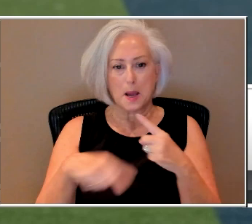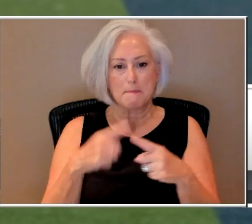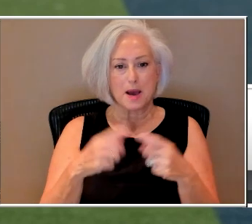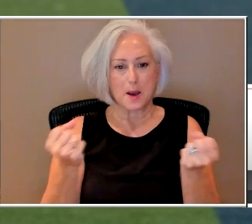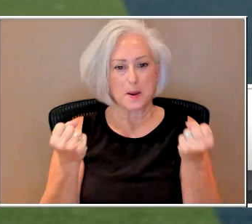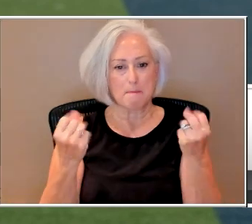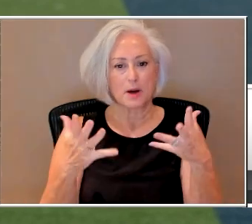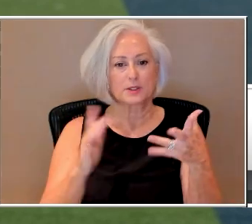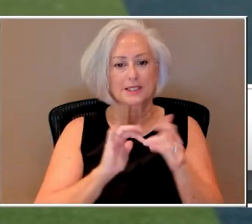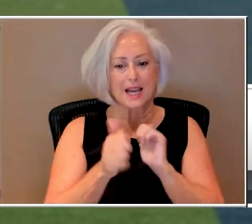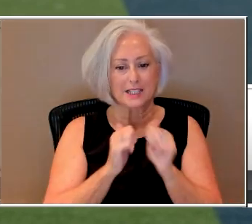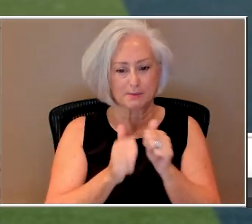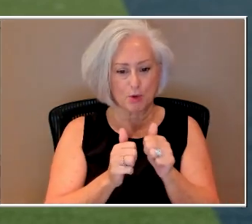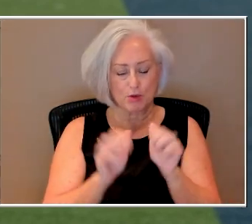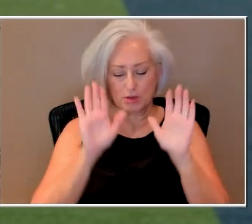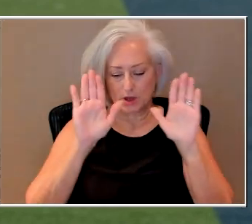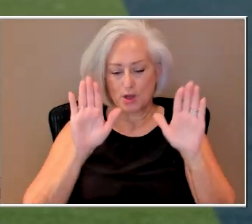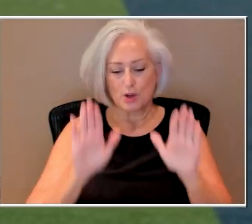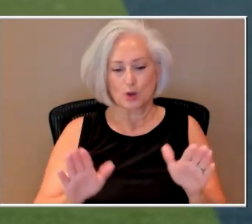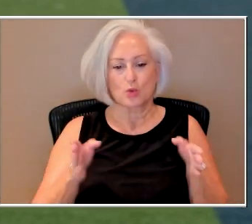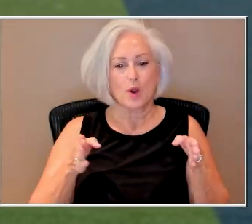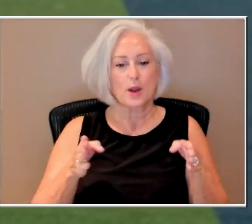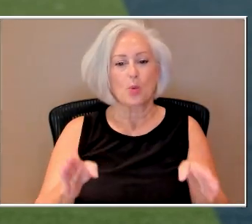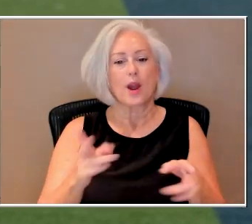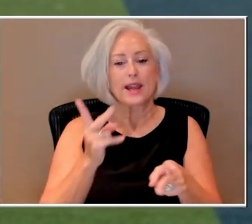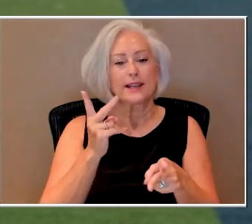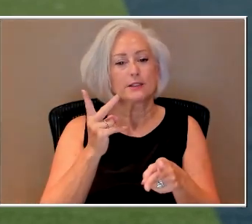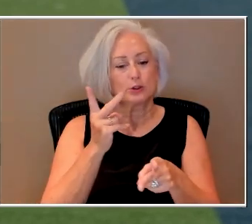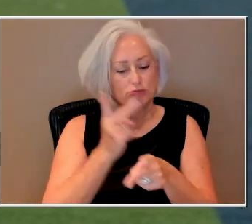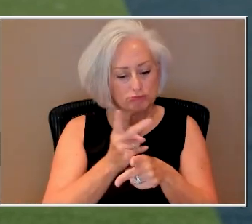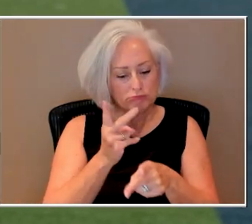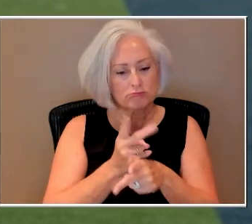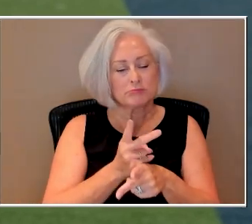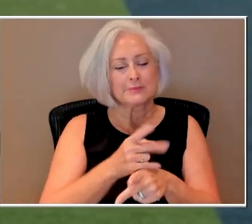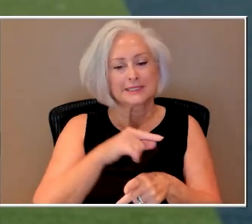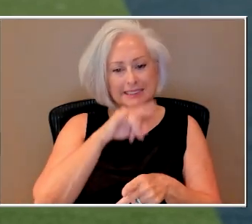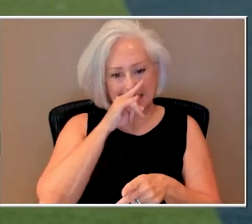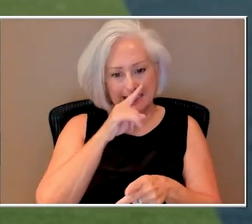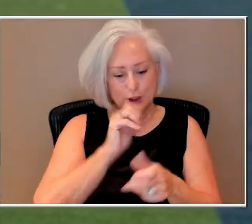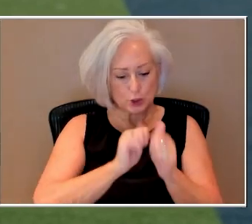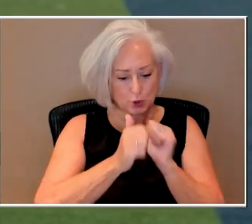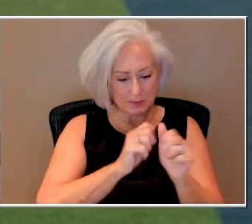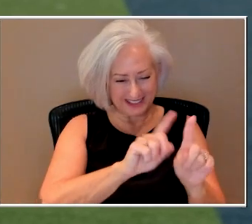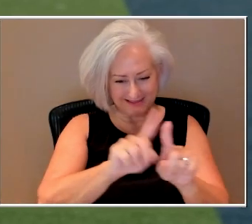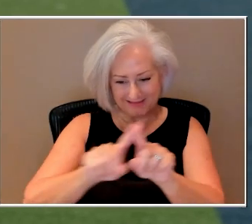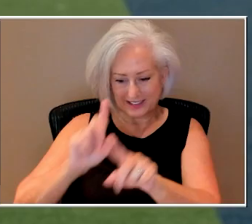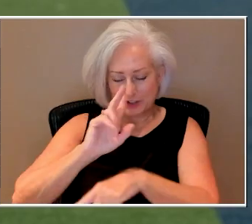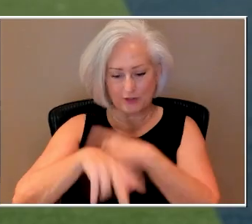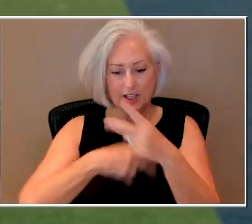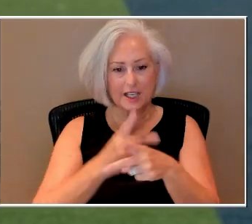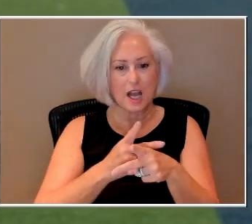to keep kids learning how to compete in different sports, learning how to compete with different teammates,